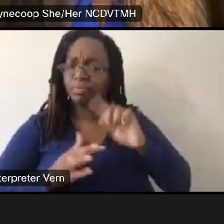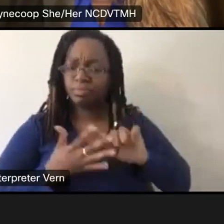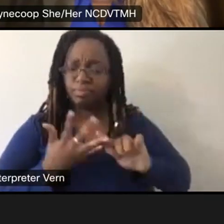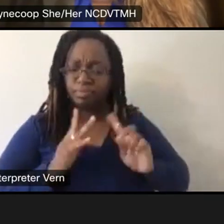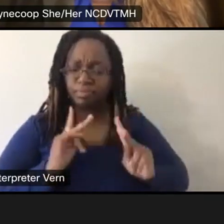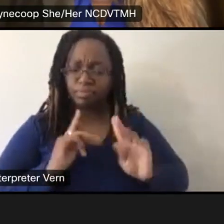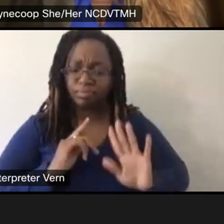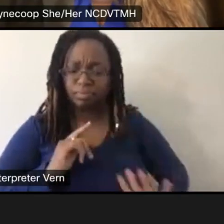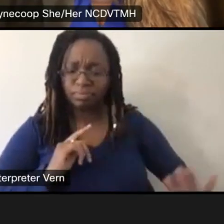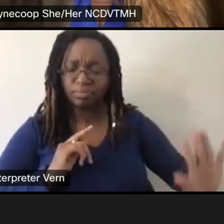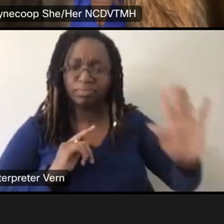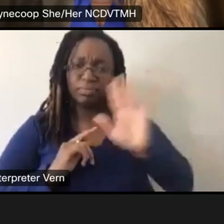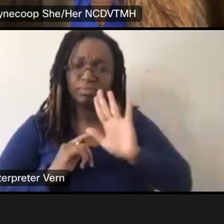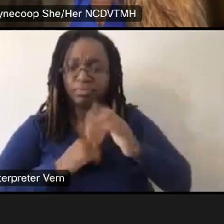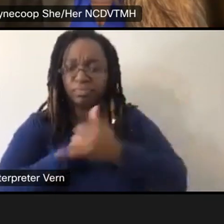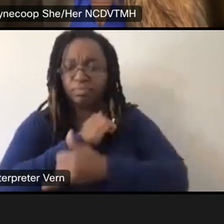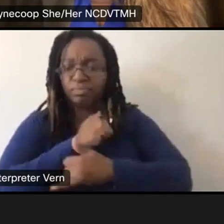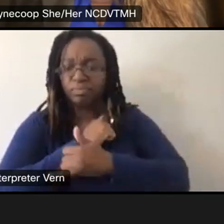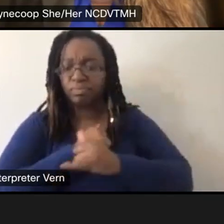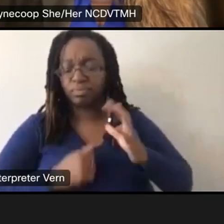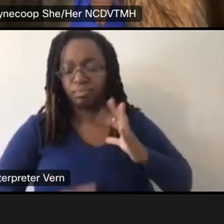the country. This is great.